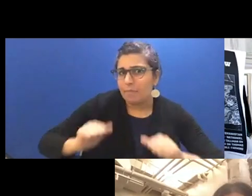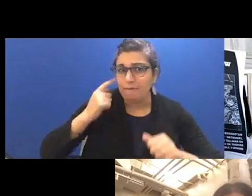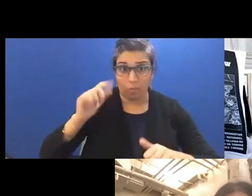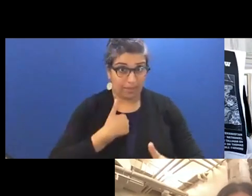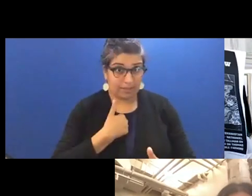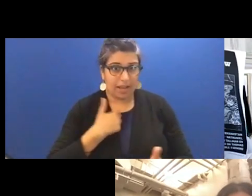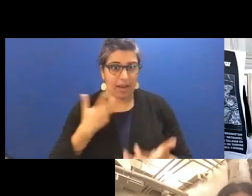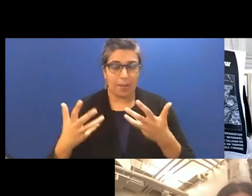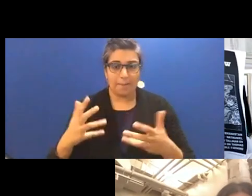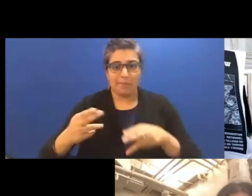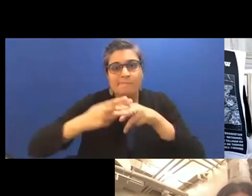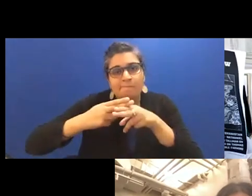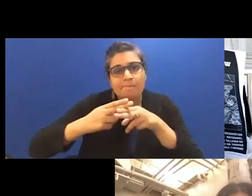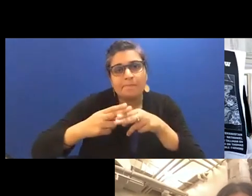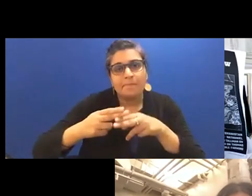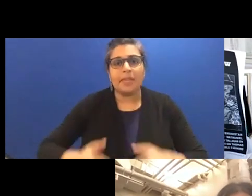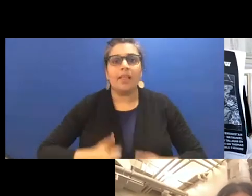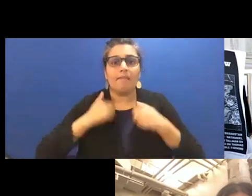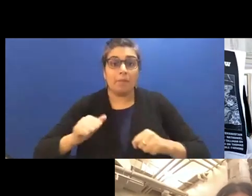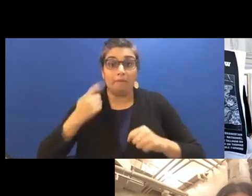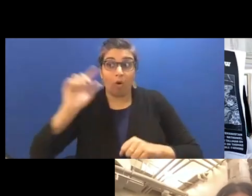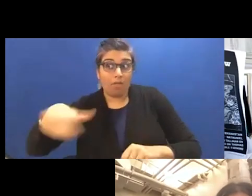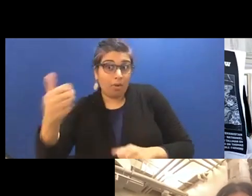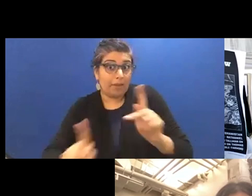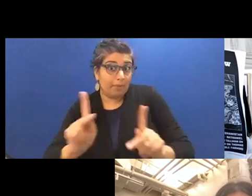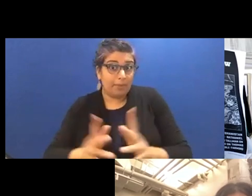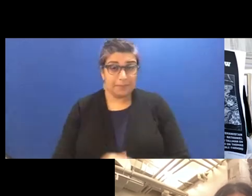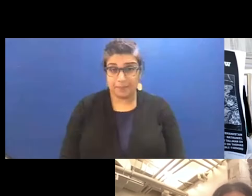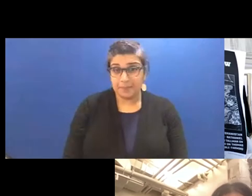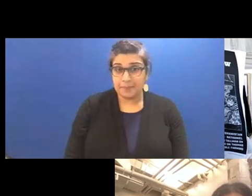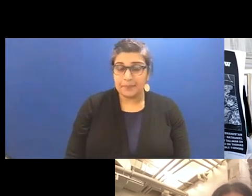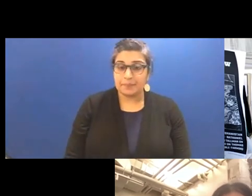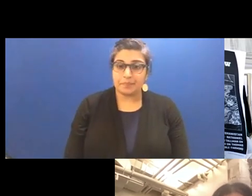maybe temporarily livable for other people.